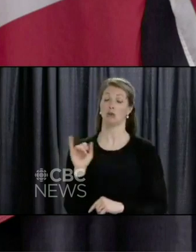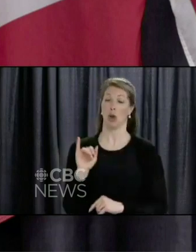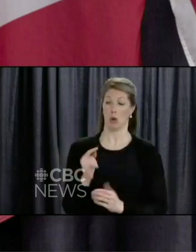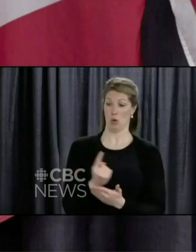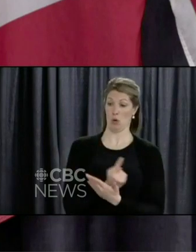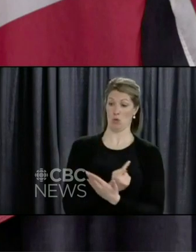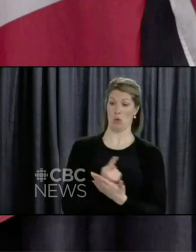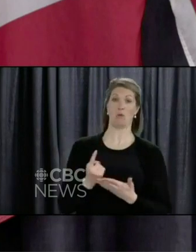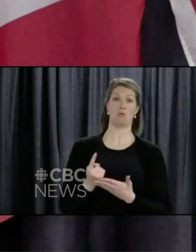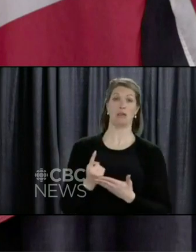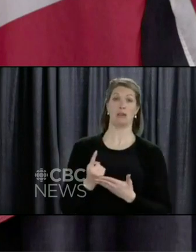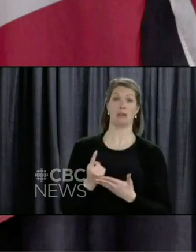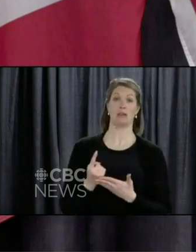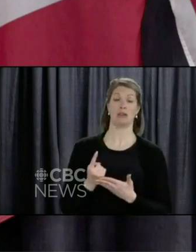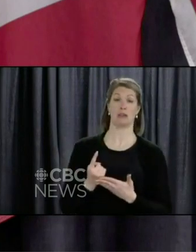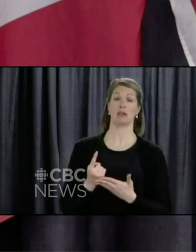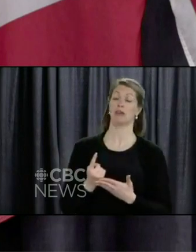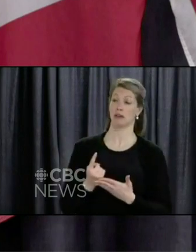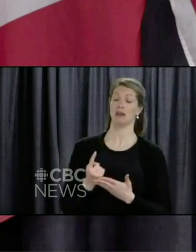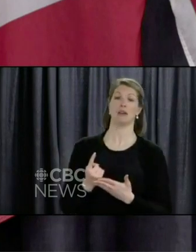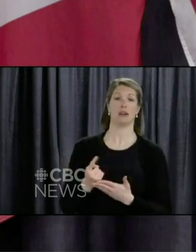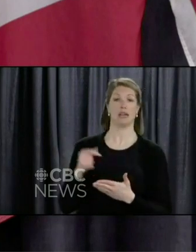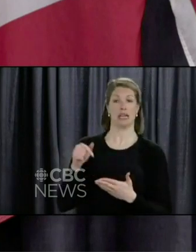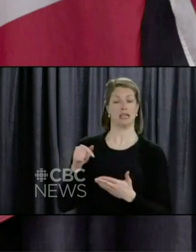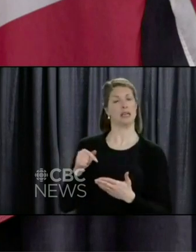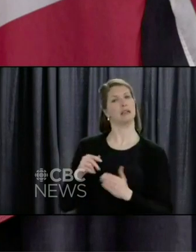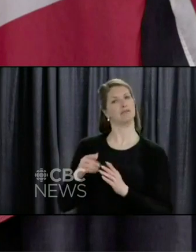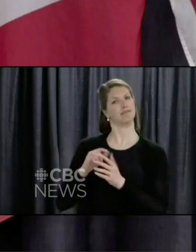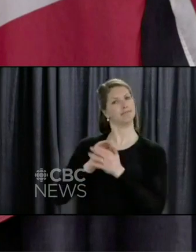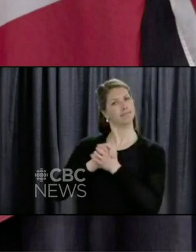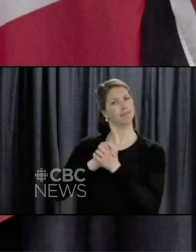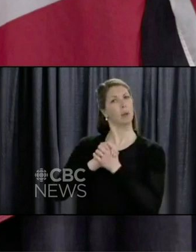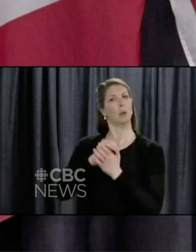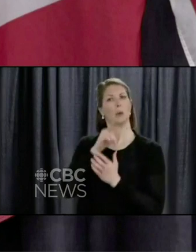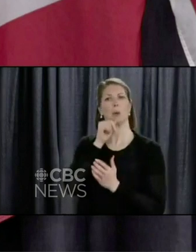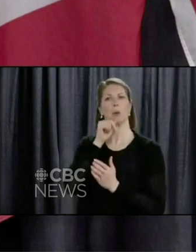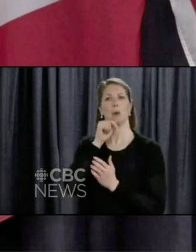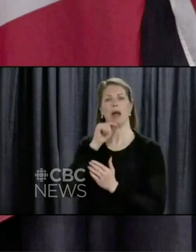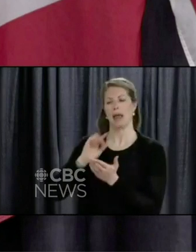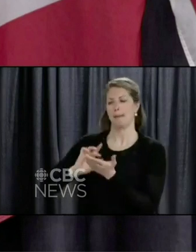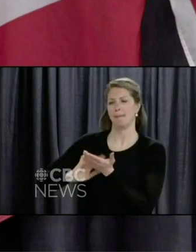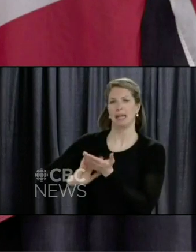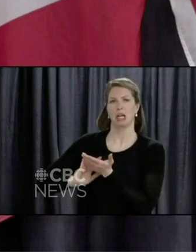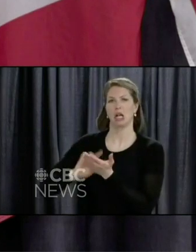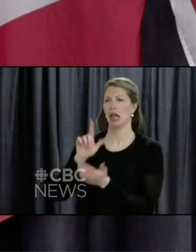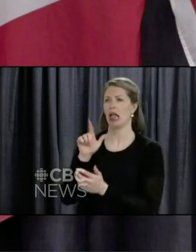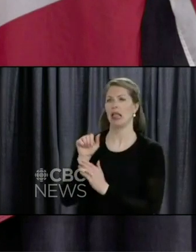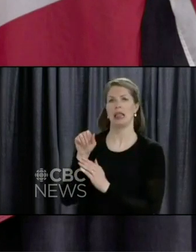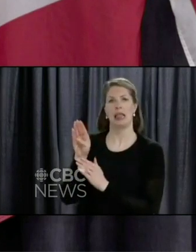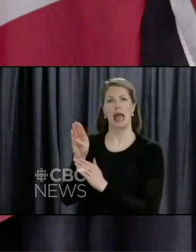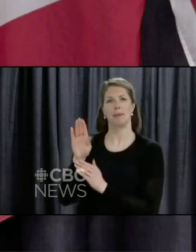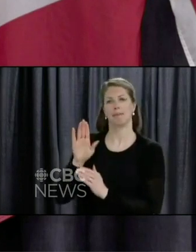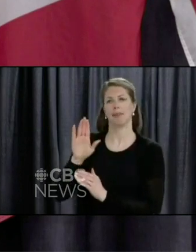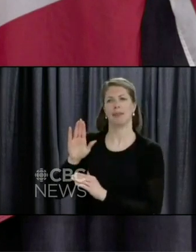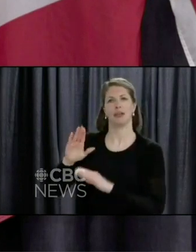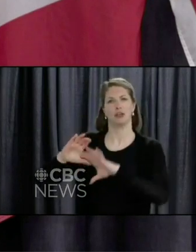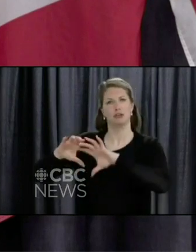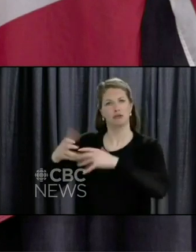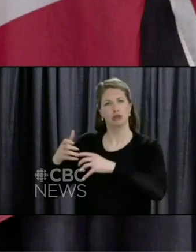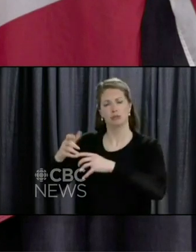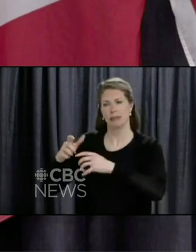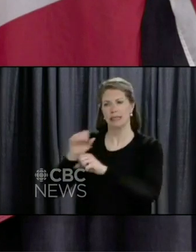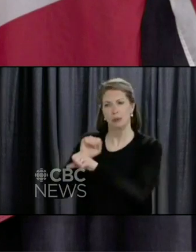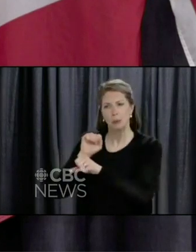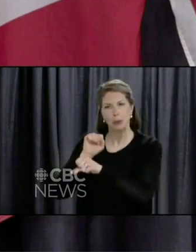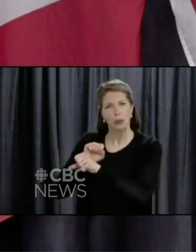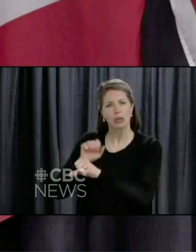the achievements of medical laboratory technologists. And given all the comments recently about testing and testing capacity